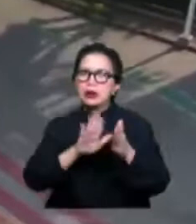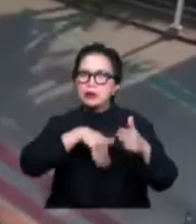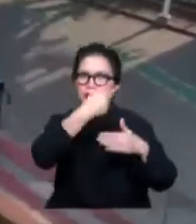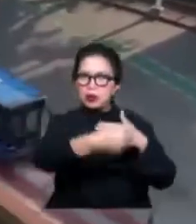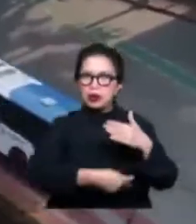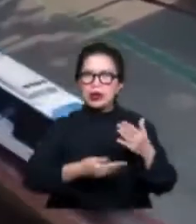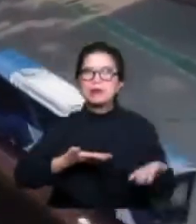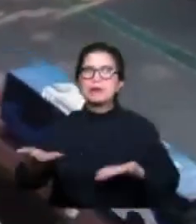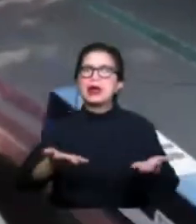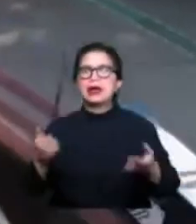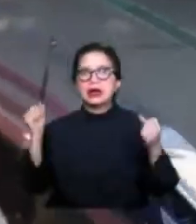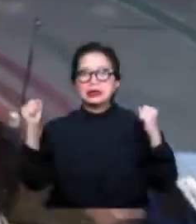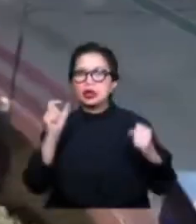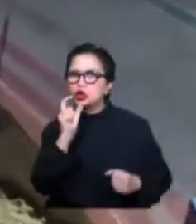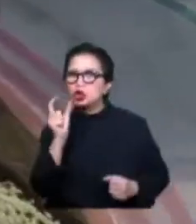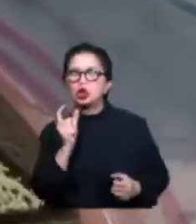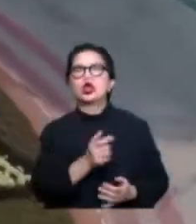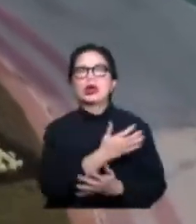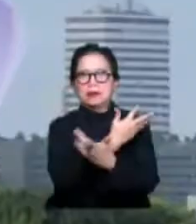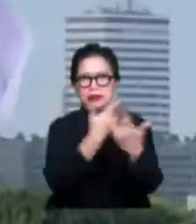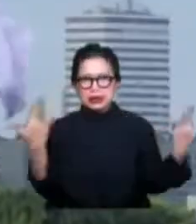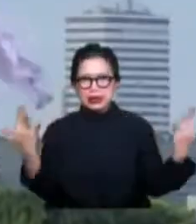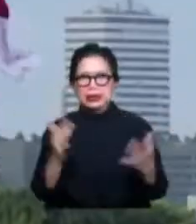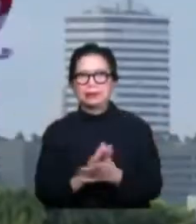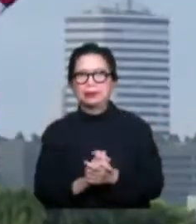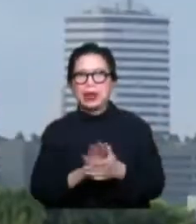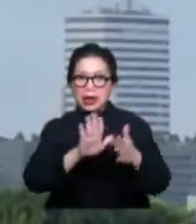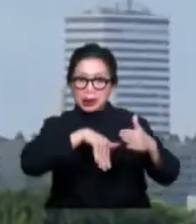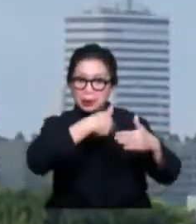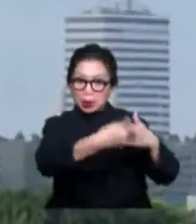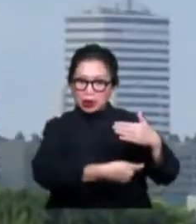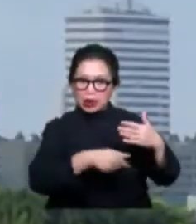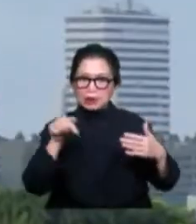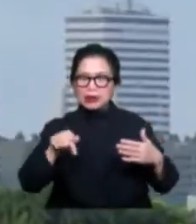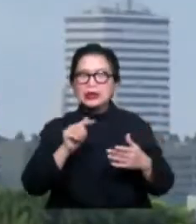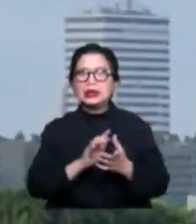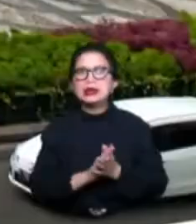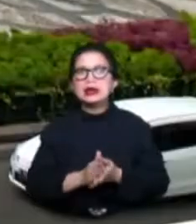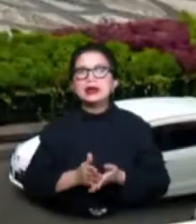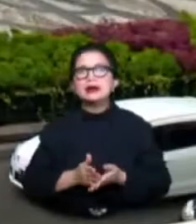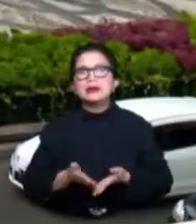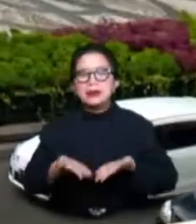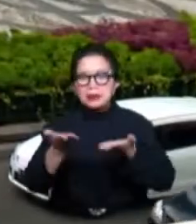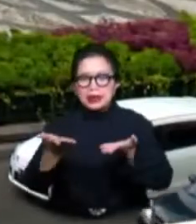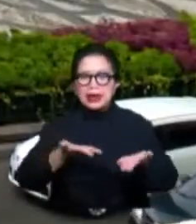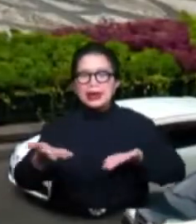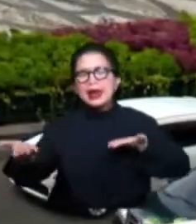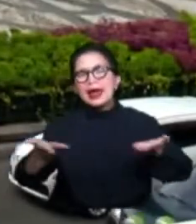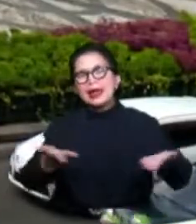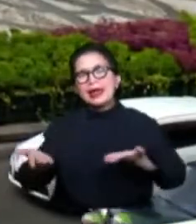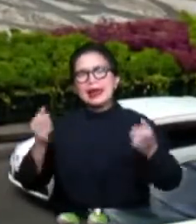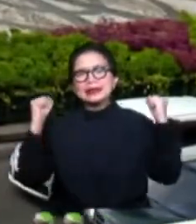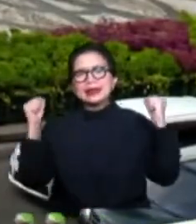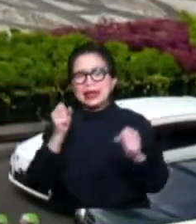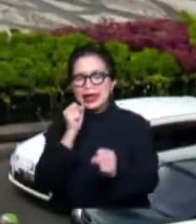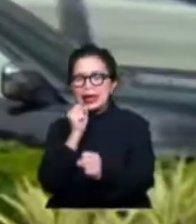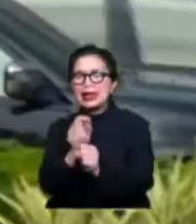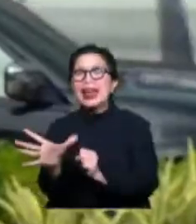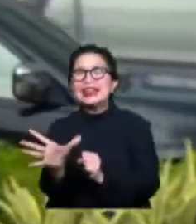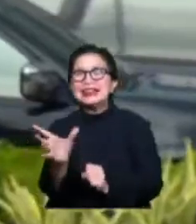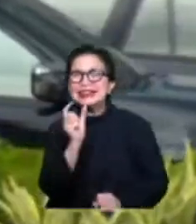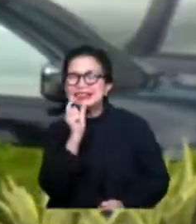of the programs offered free health service facilities for Jakarta citizens. From emergency ambulance